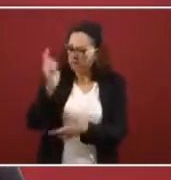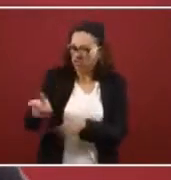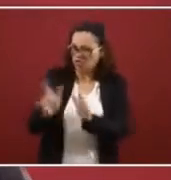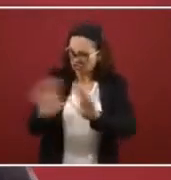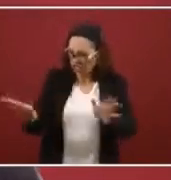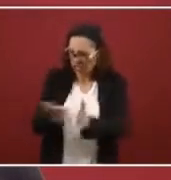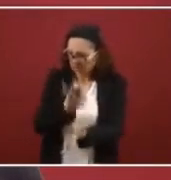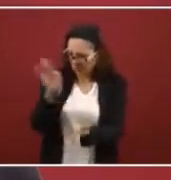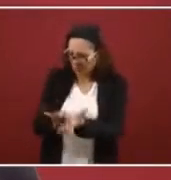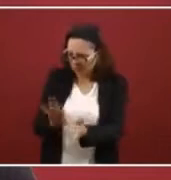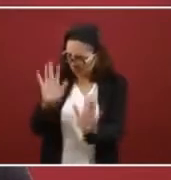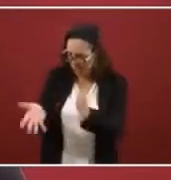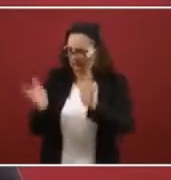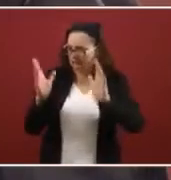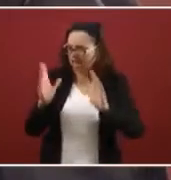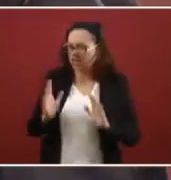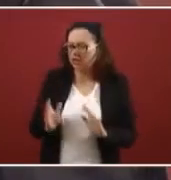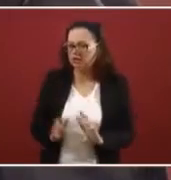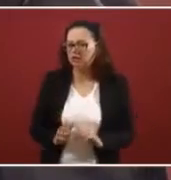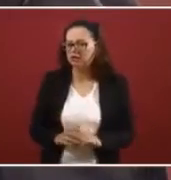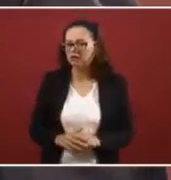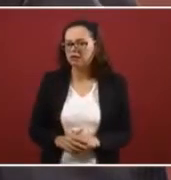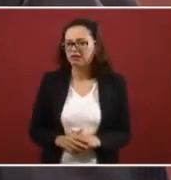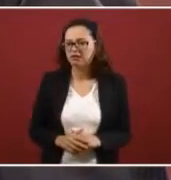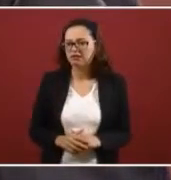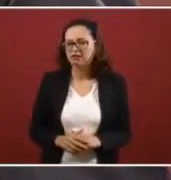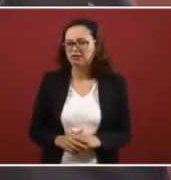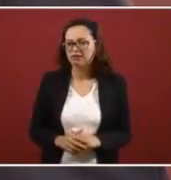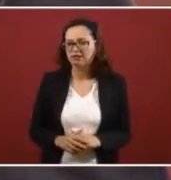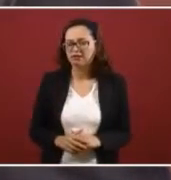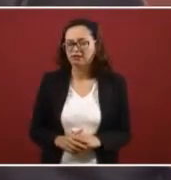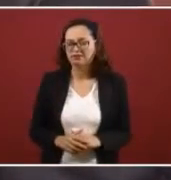is, they want the pensions, right? That's all.